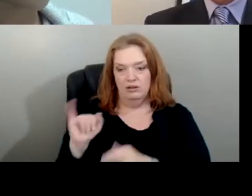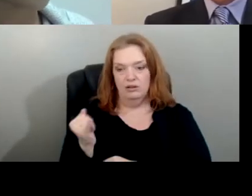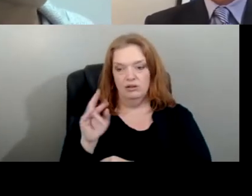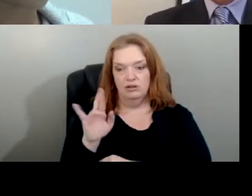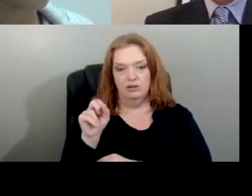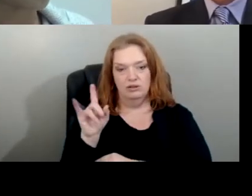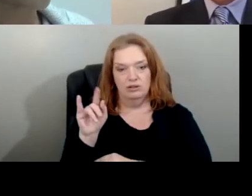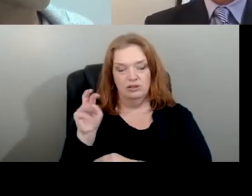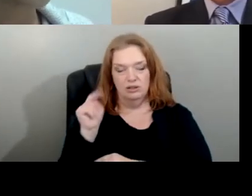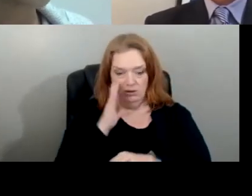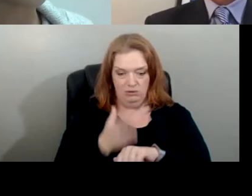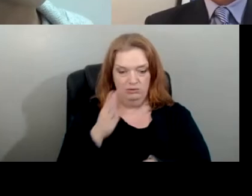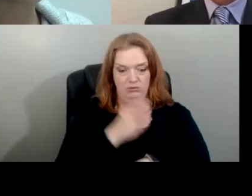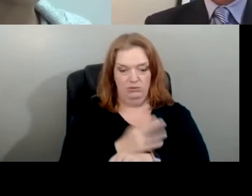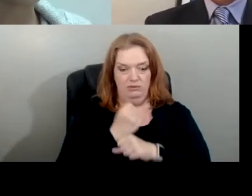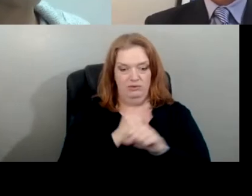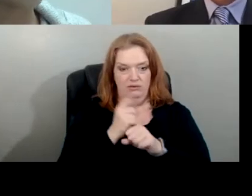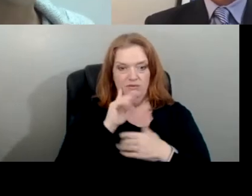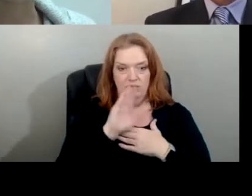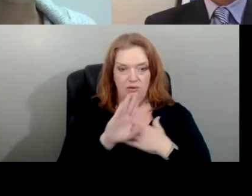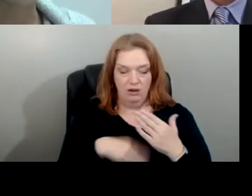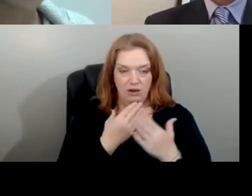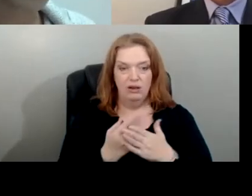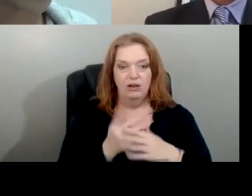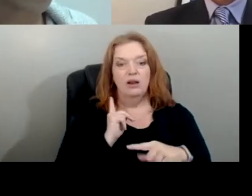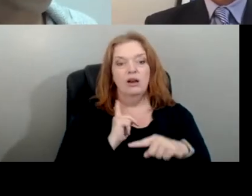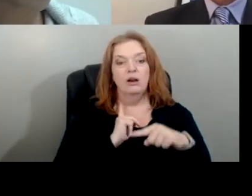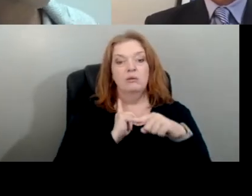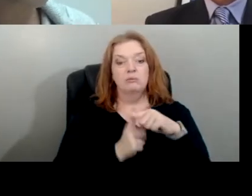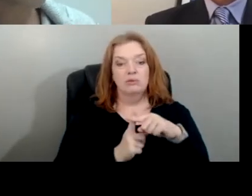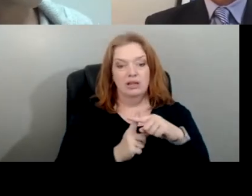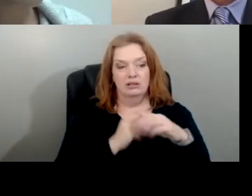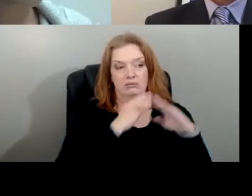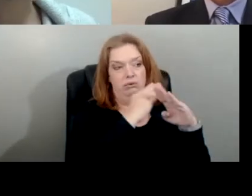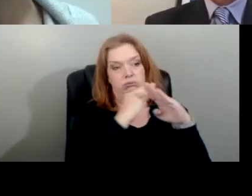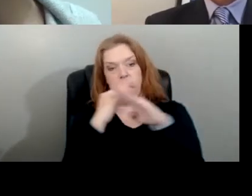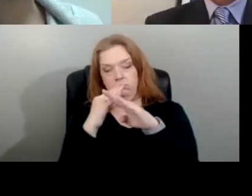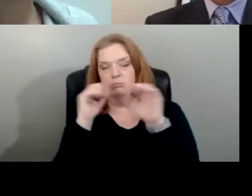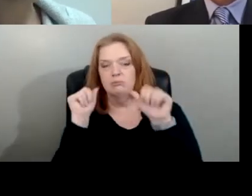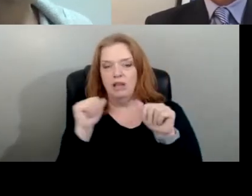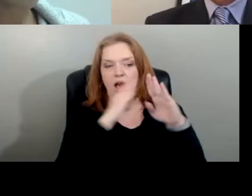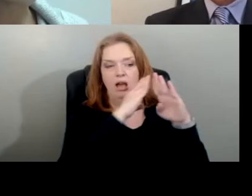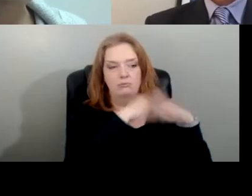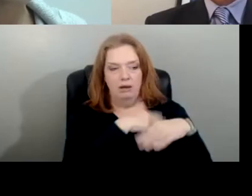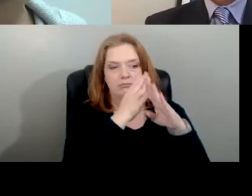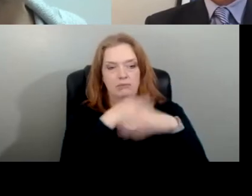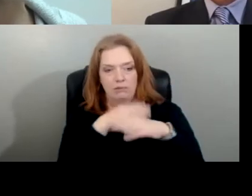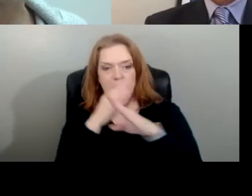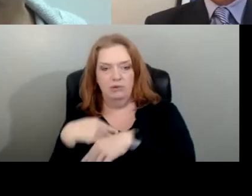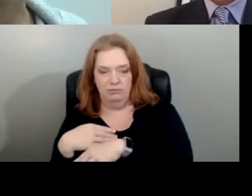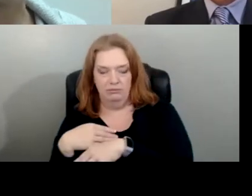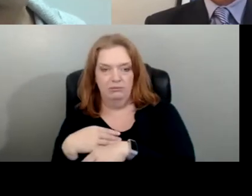public safety for all, as well as remove jurisdictional barriers. Now, therefore, it be resolved that the NEPTIC